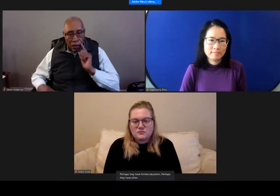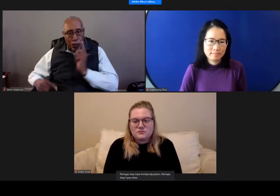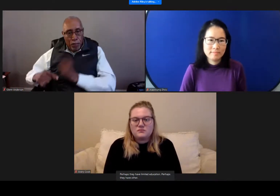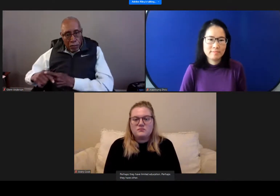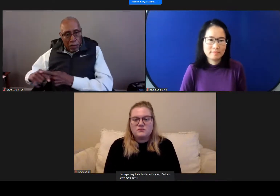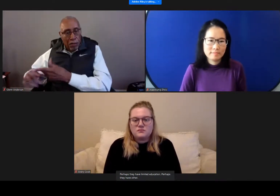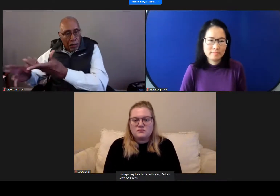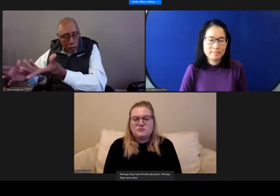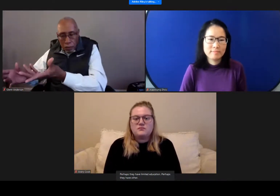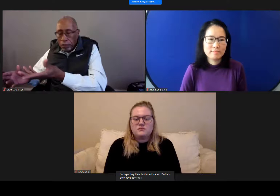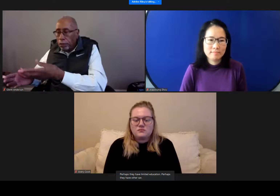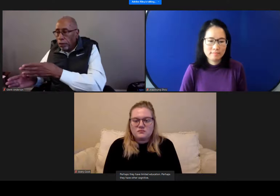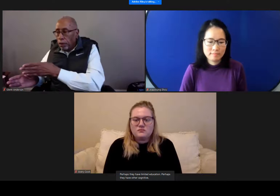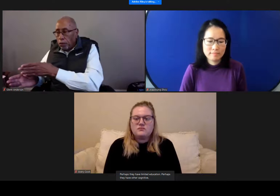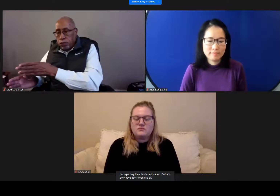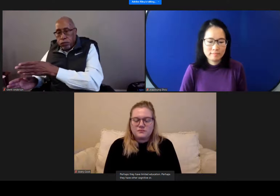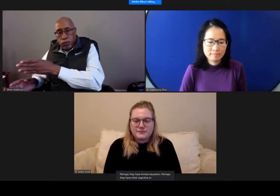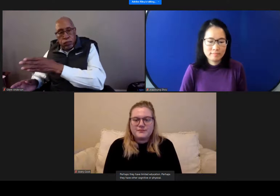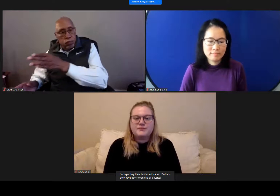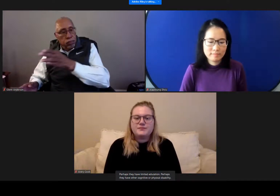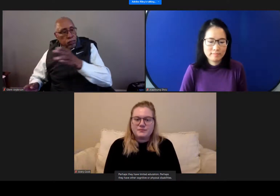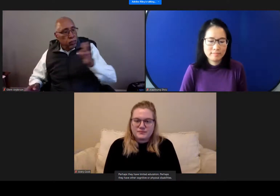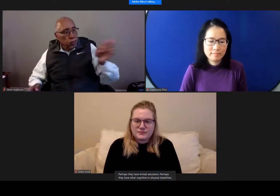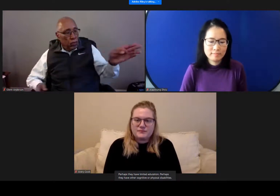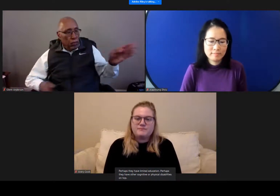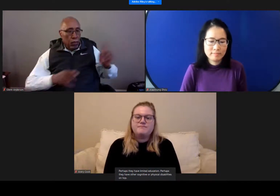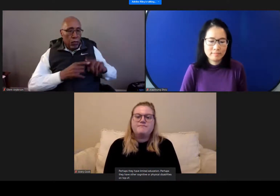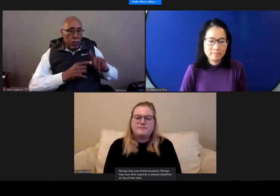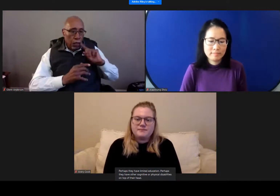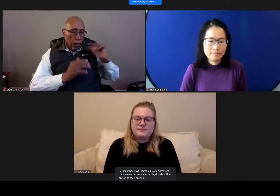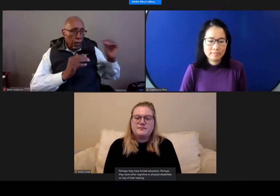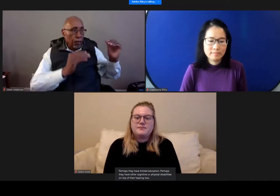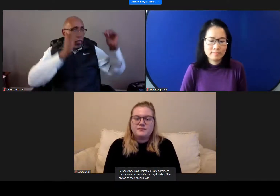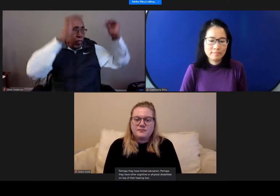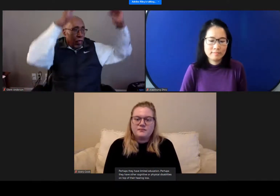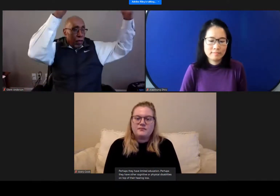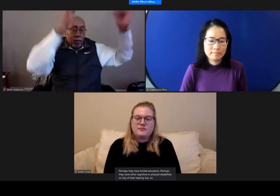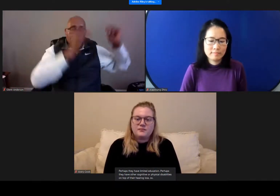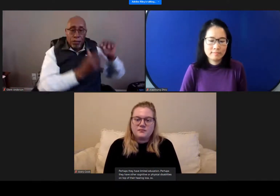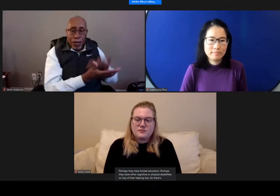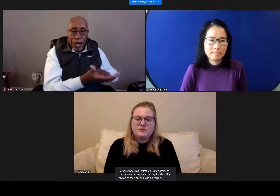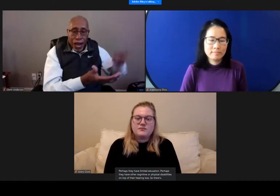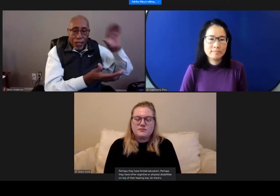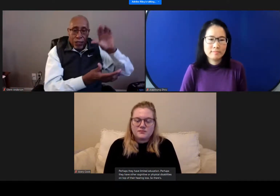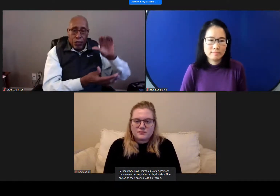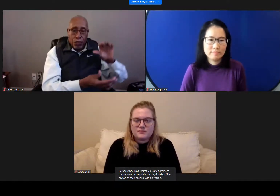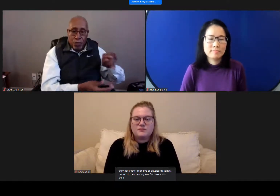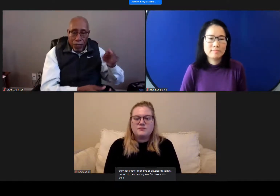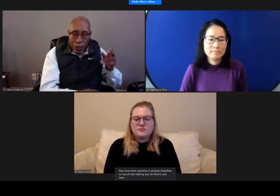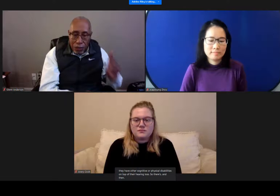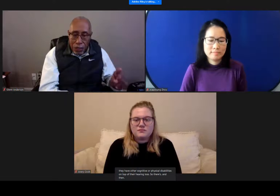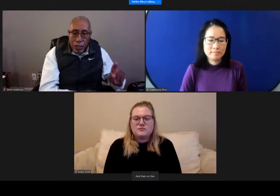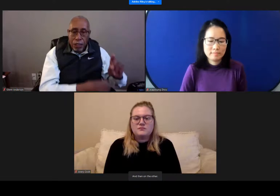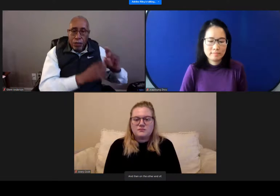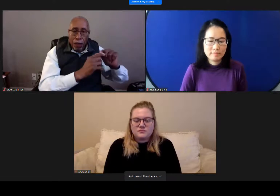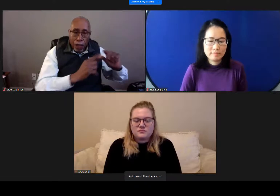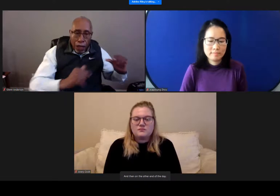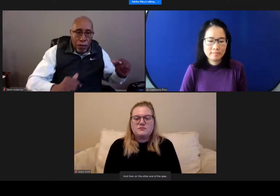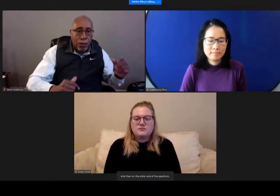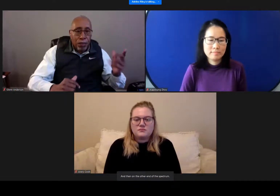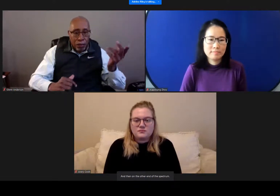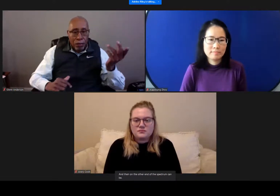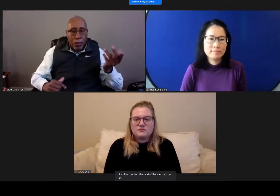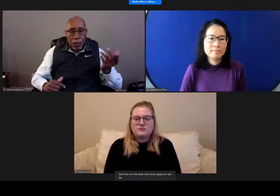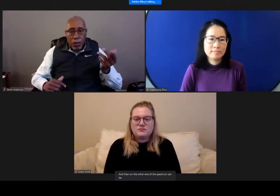other cognitive or physical disabilities on top of their hearing loss. So there's, and then on the other end of the spectrum